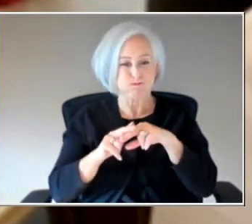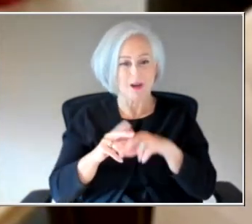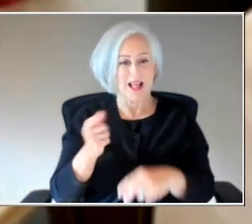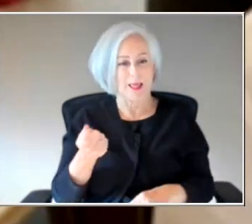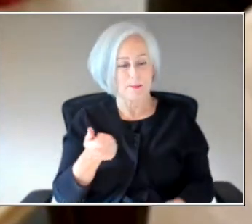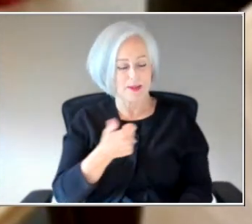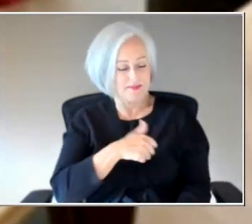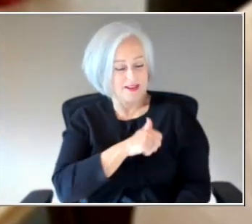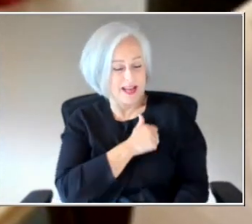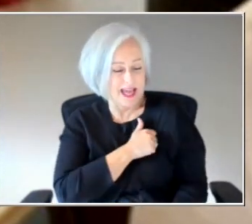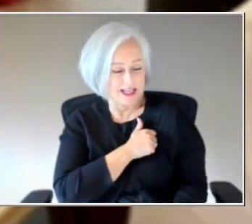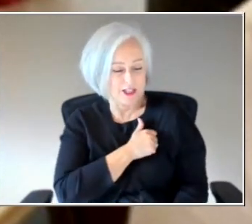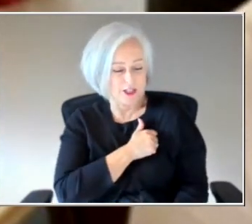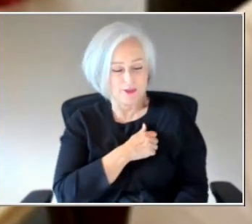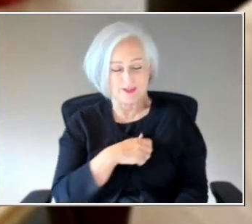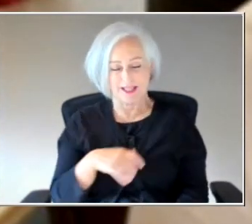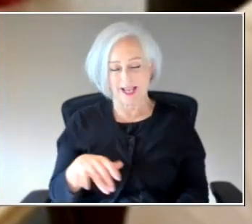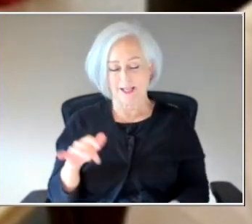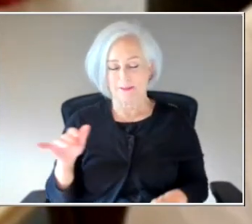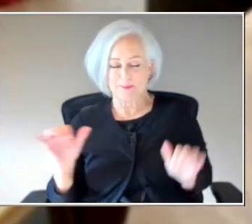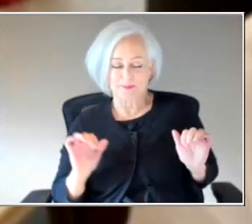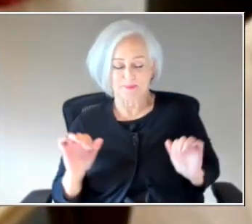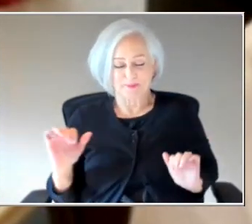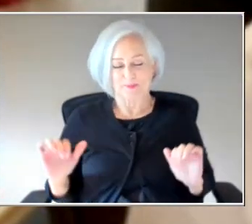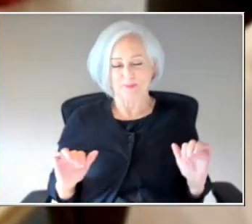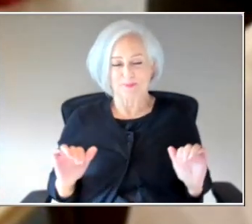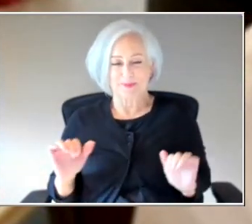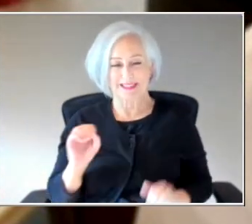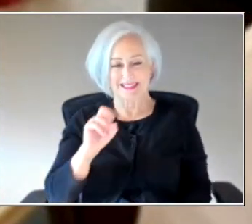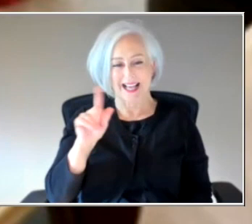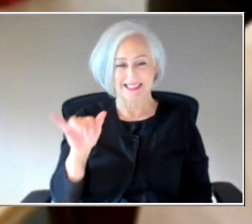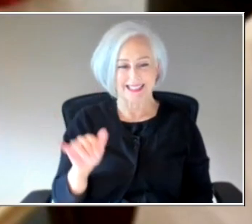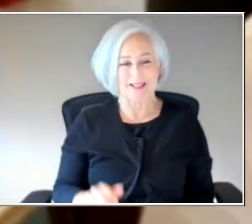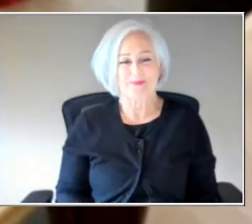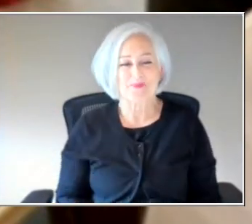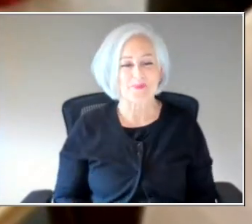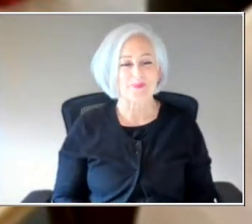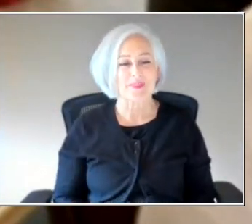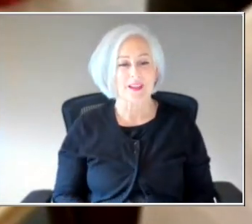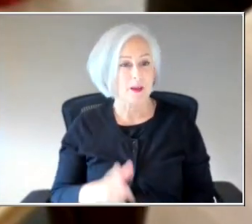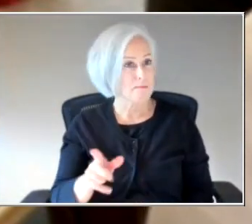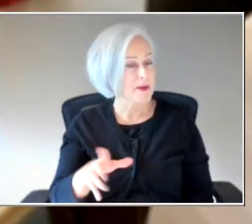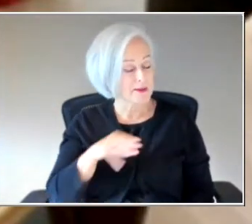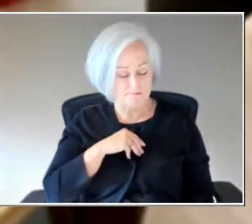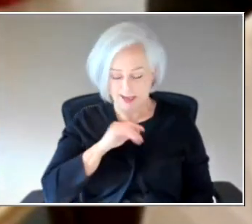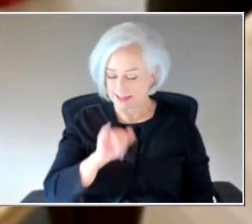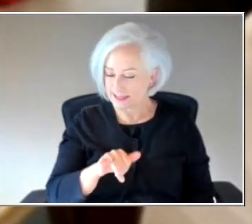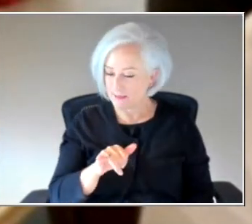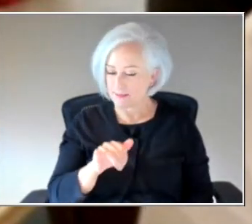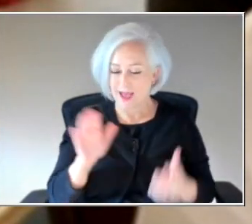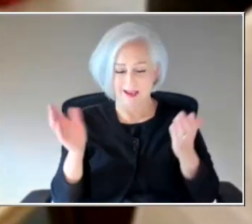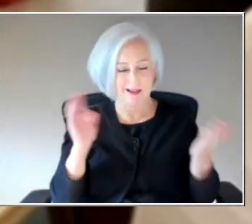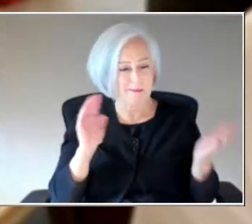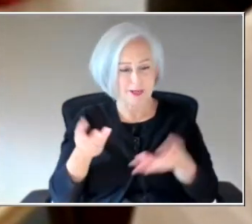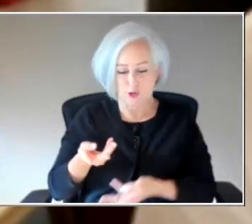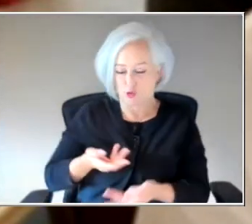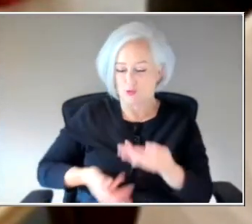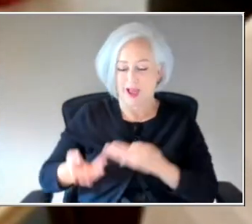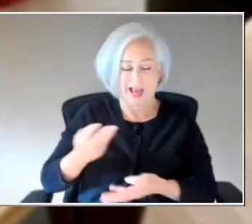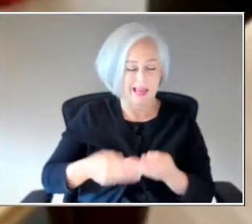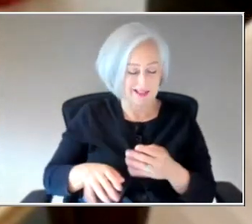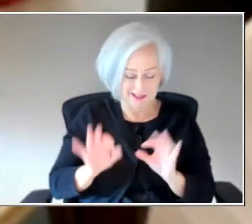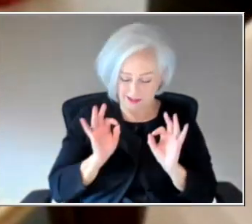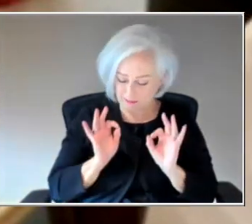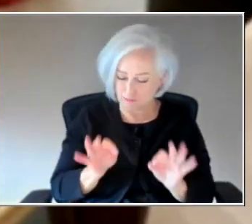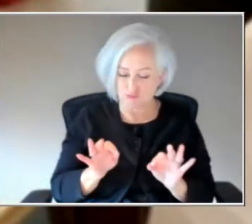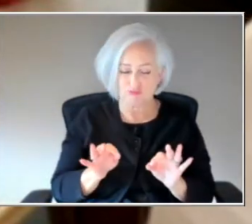she's sassy. But we would take this over any day in dialysis. Everyone